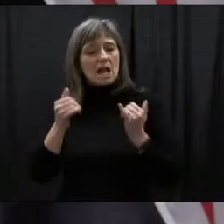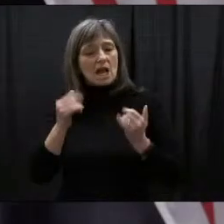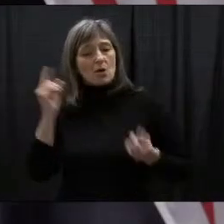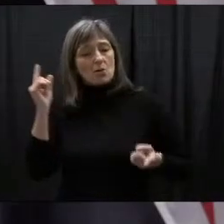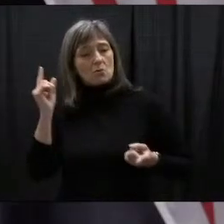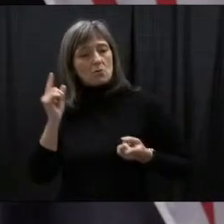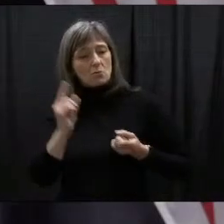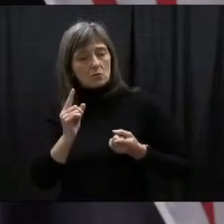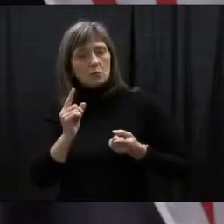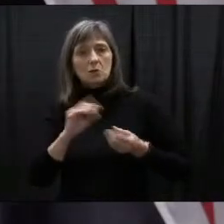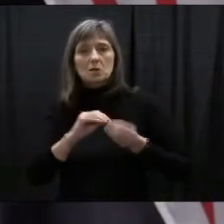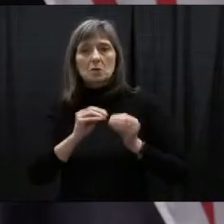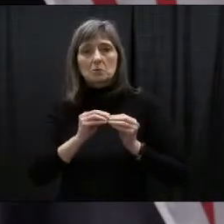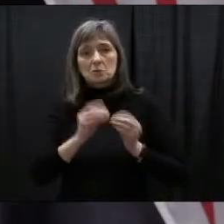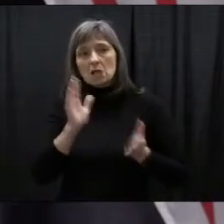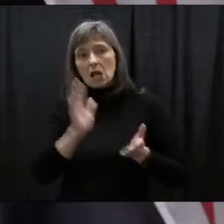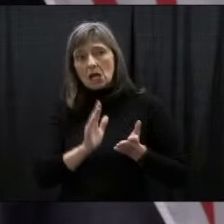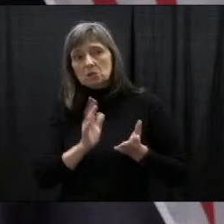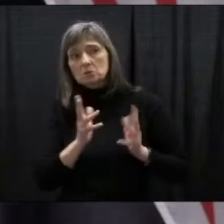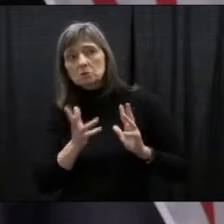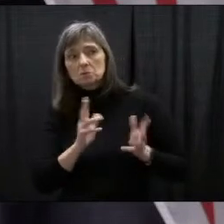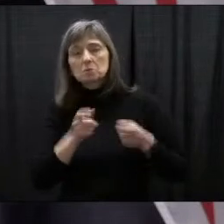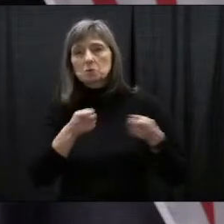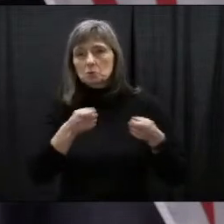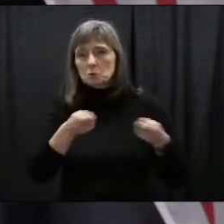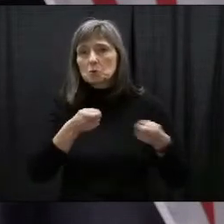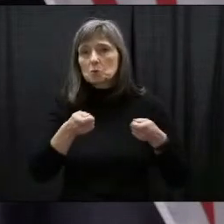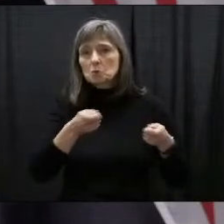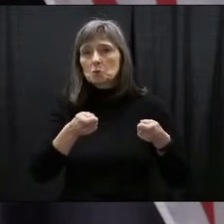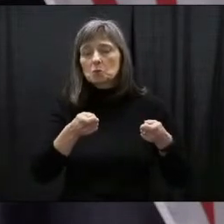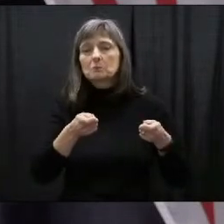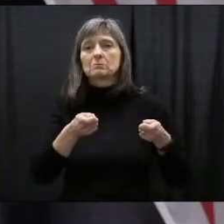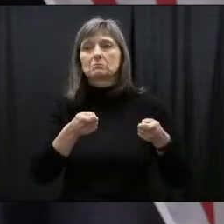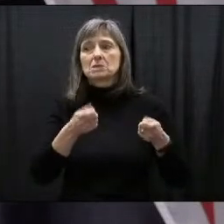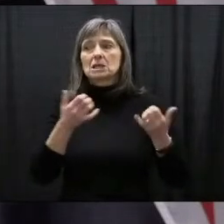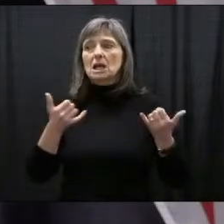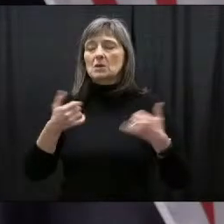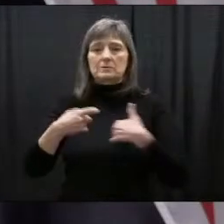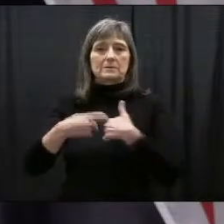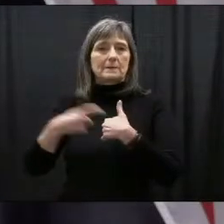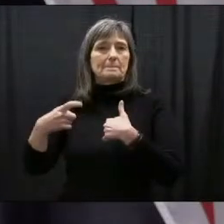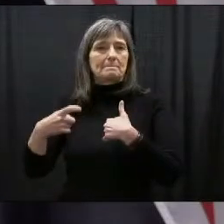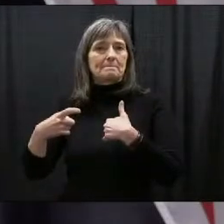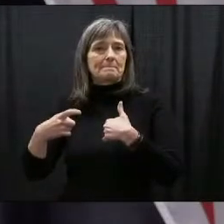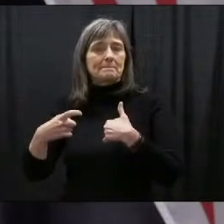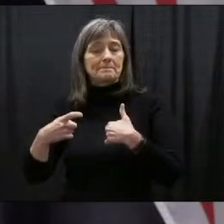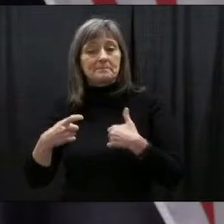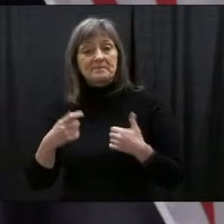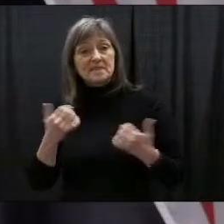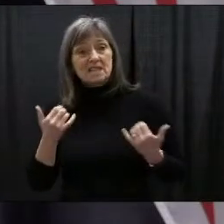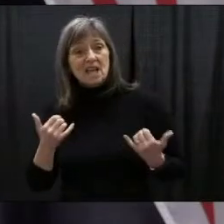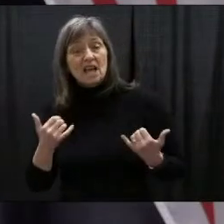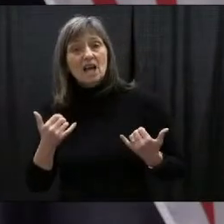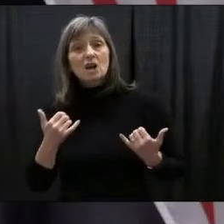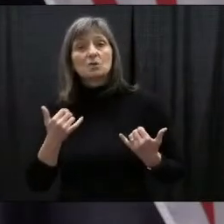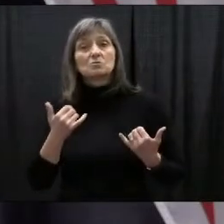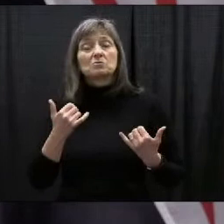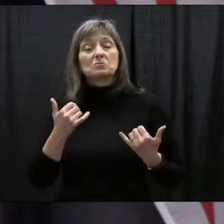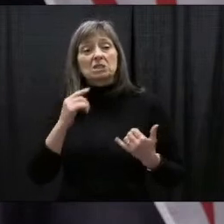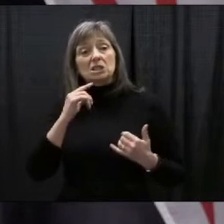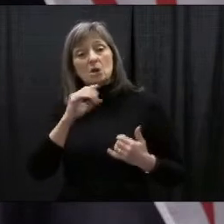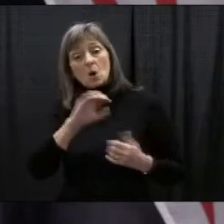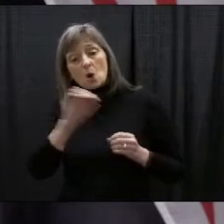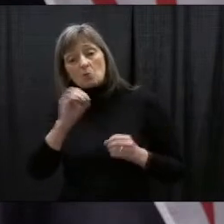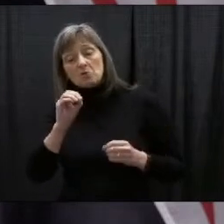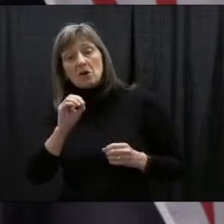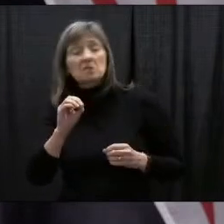level while we were in the height of the outbreak, but we are now at a turning point. We have a less severe COVID-19 strain,